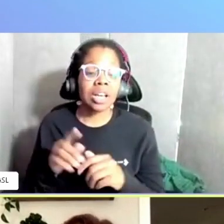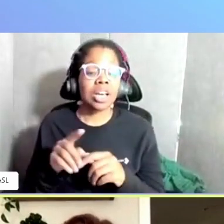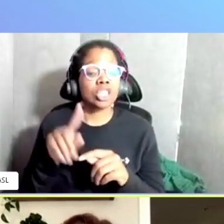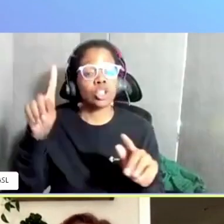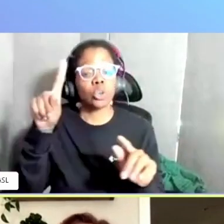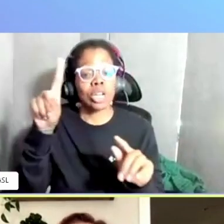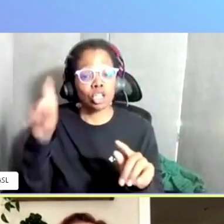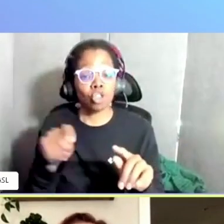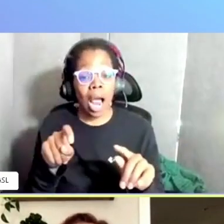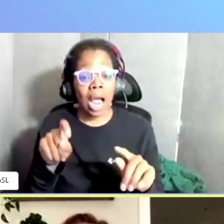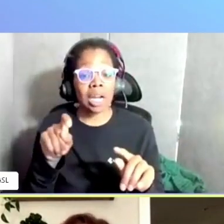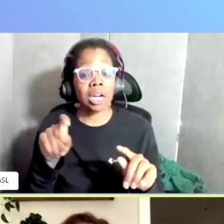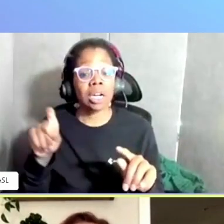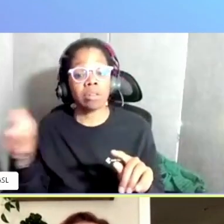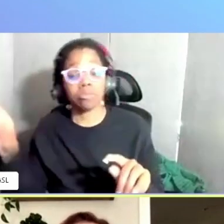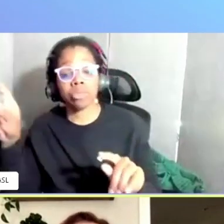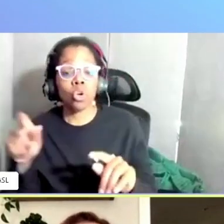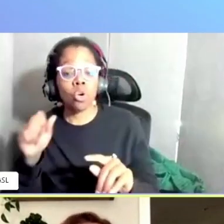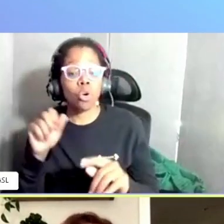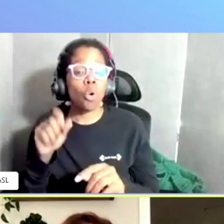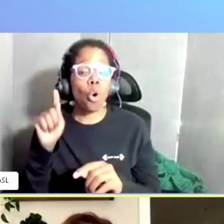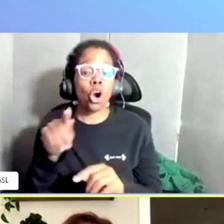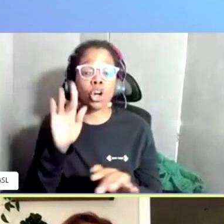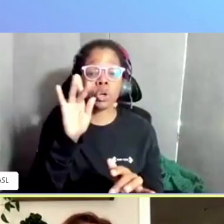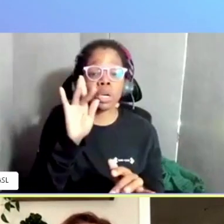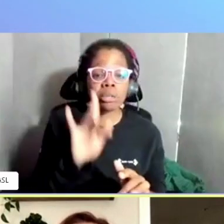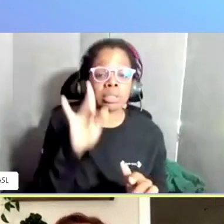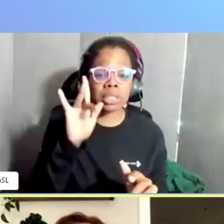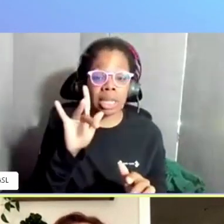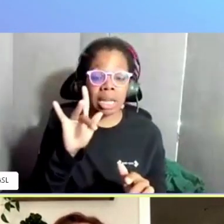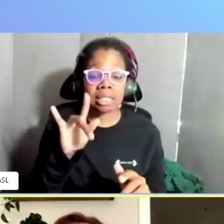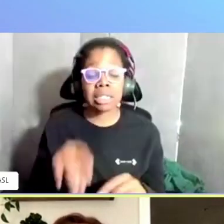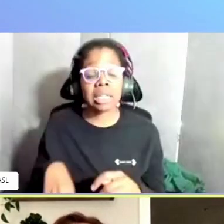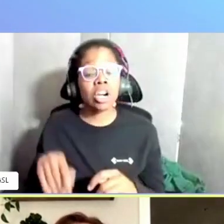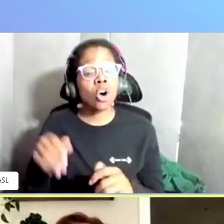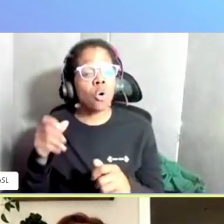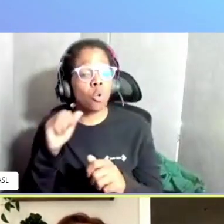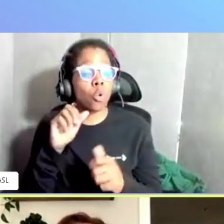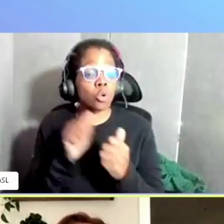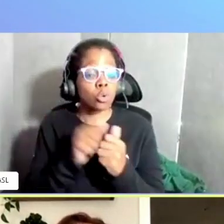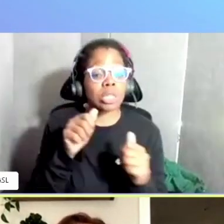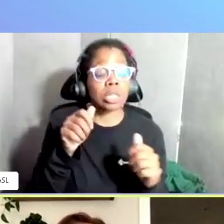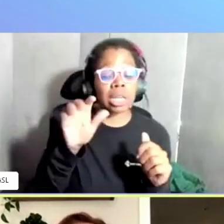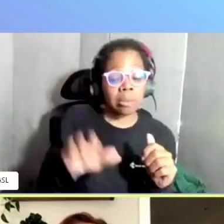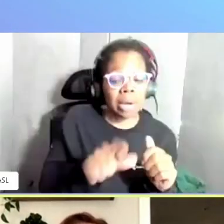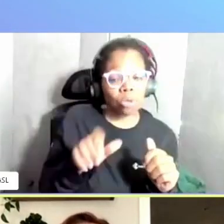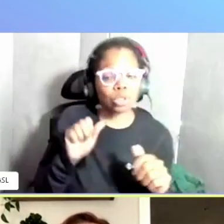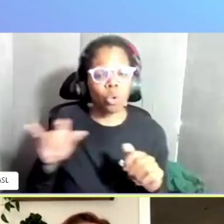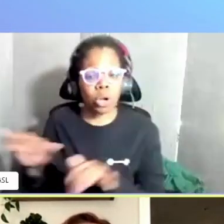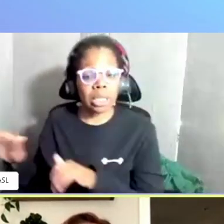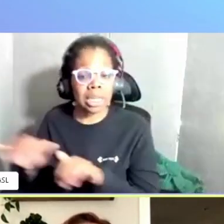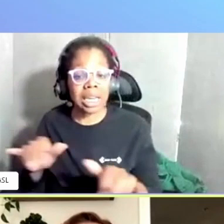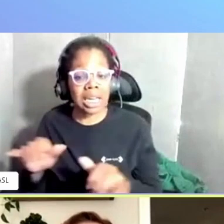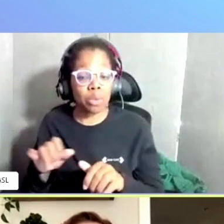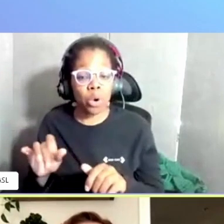the tiles, they can be selected with a mouse or with a keyboard, and the buttons to the right of the stack can be used to move a